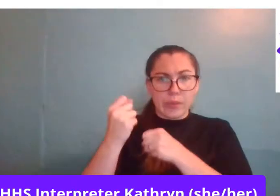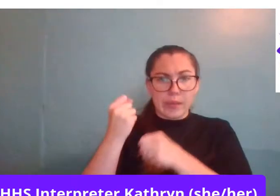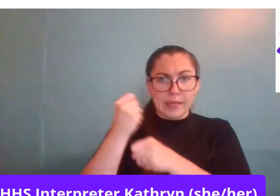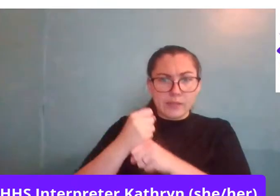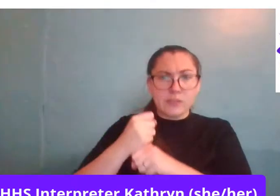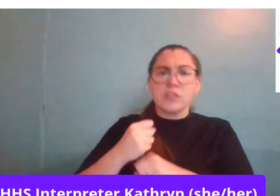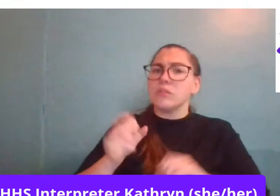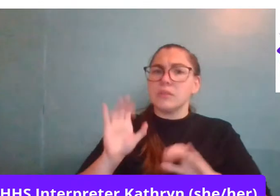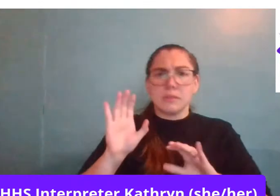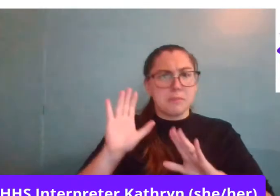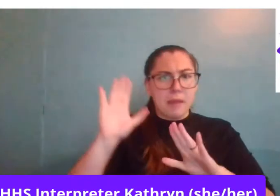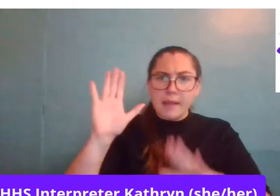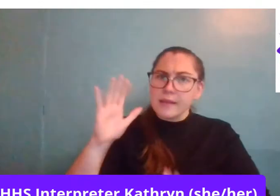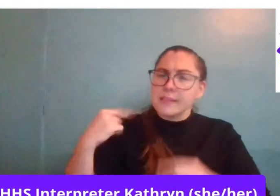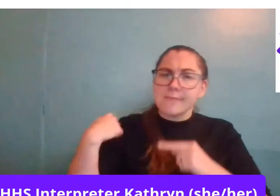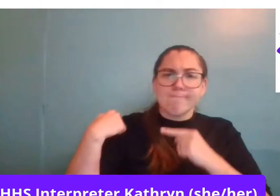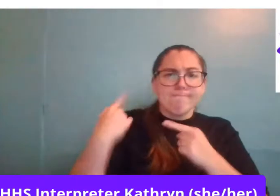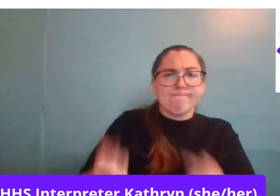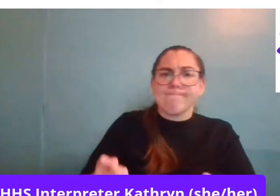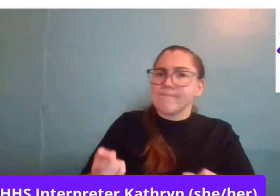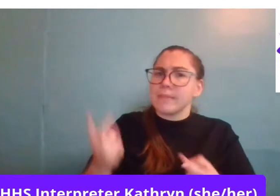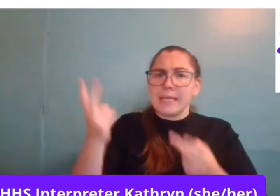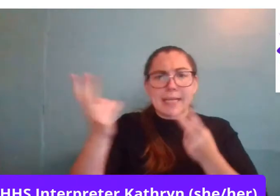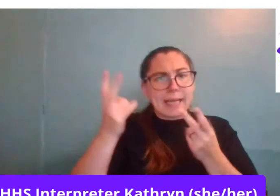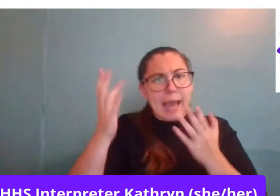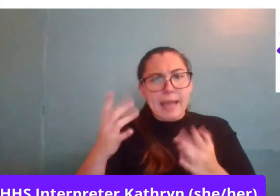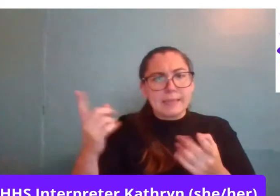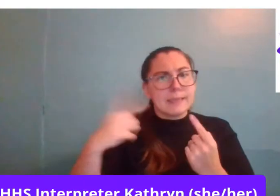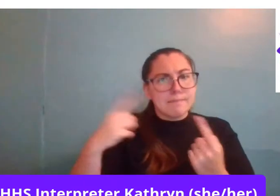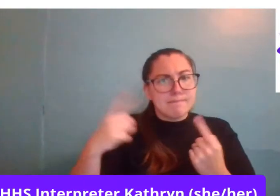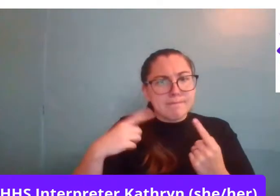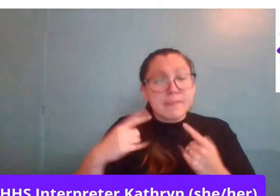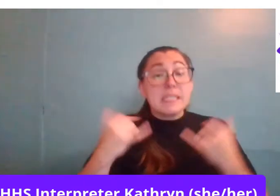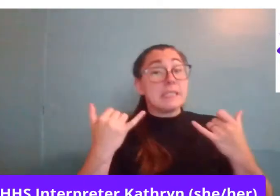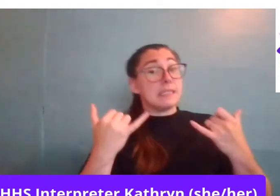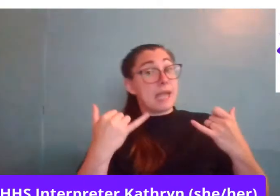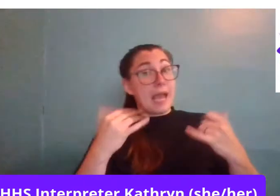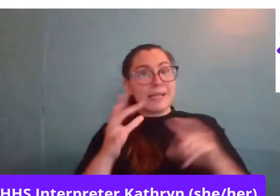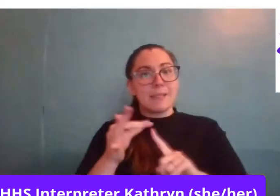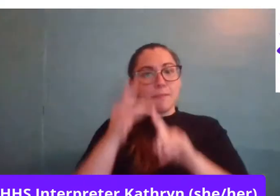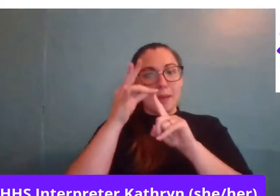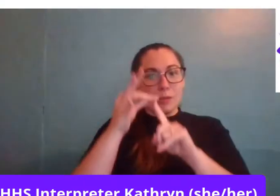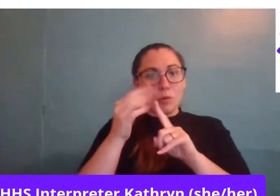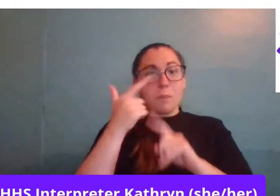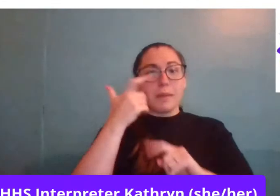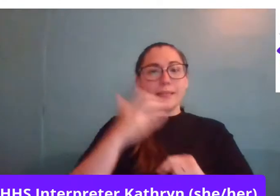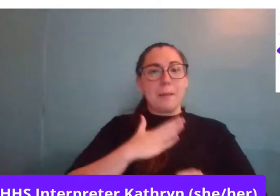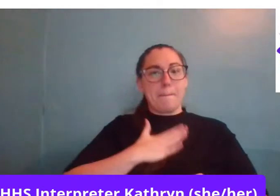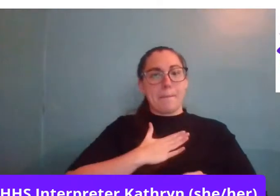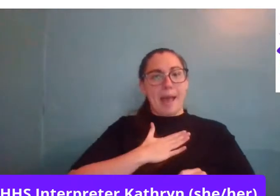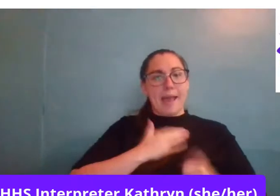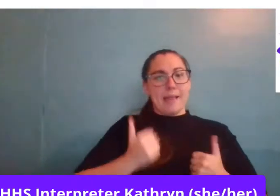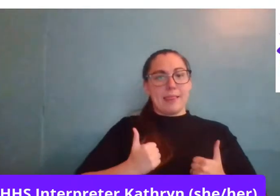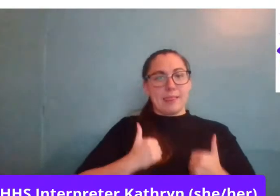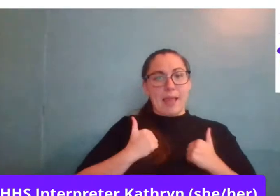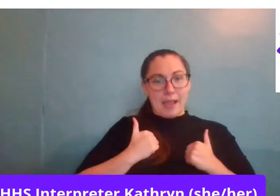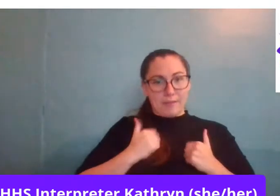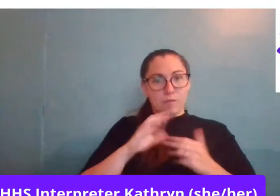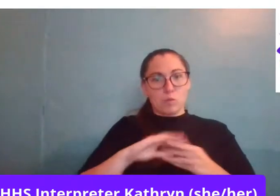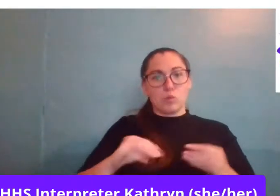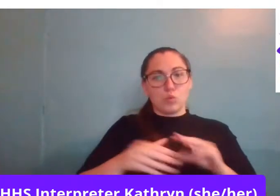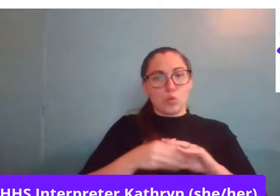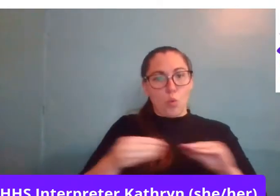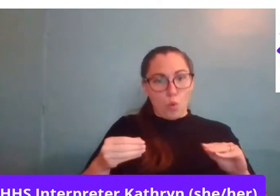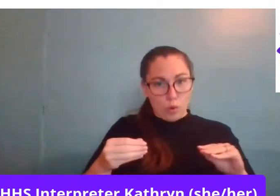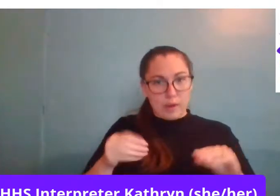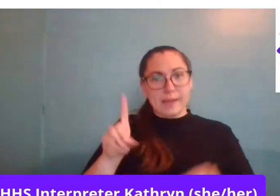and again, um, the tonight is a very special night because it's my life story documentary, and I'm honored to have you as